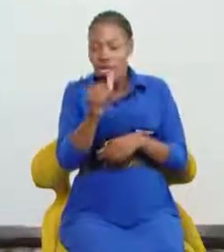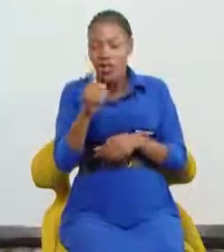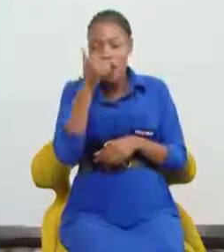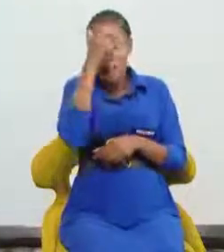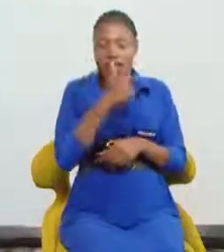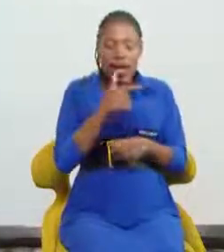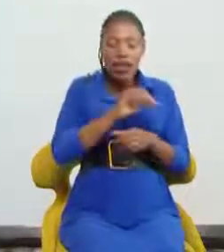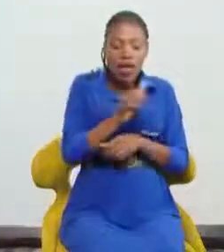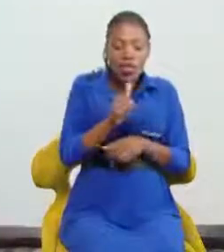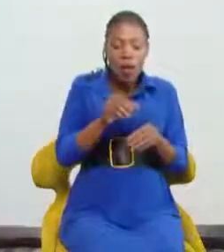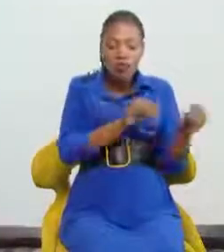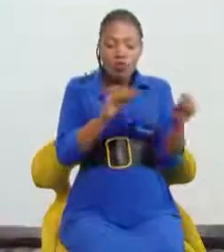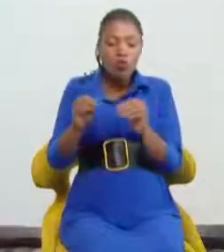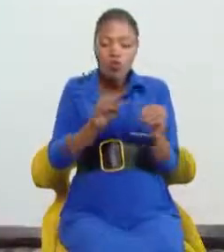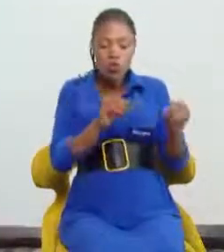that was about it.